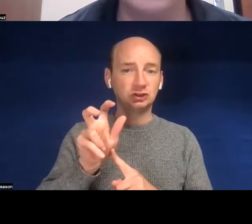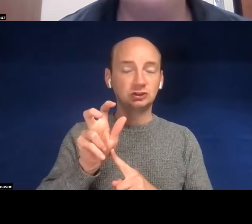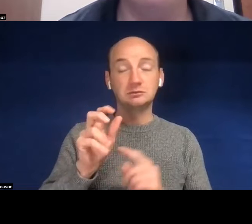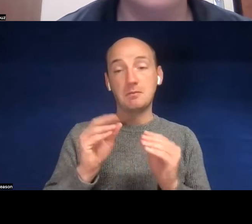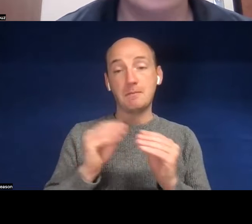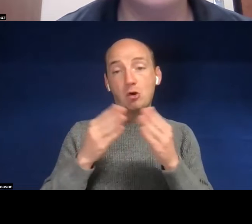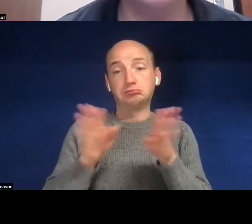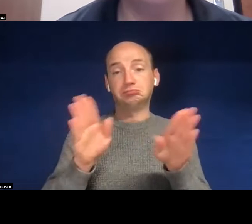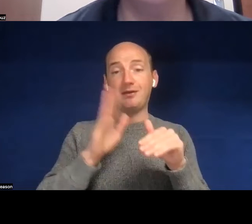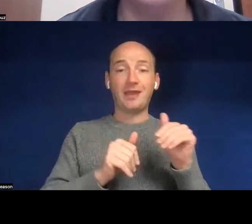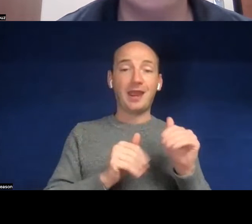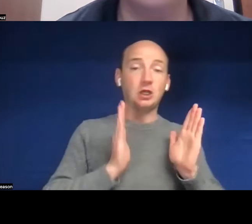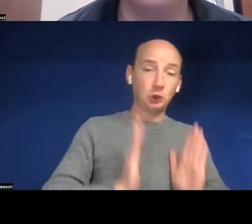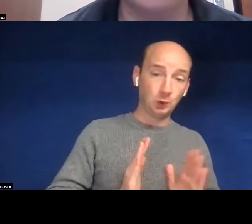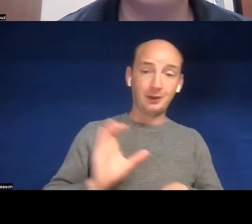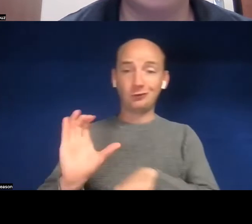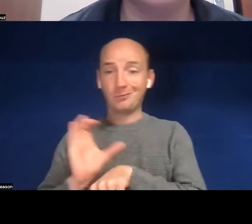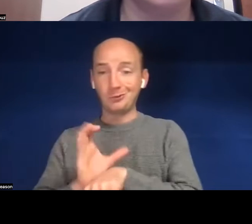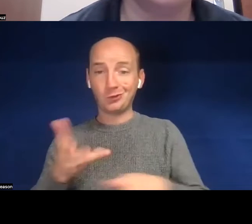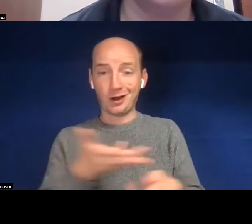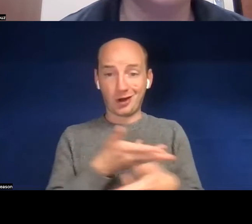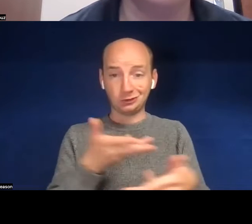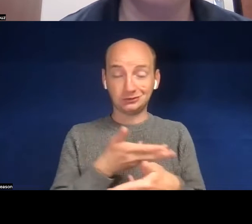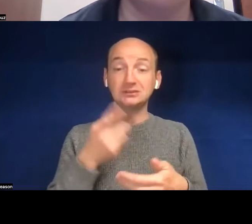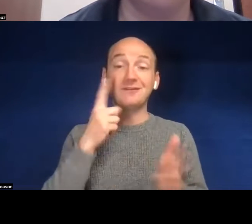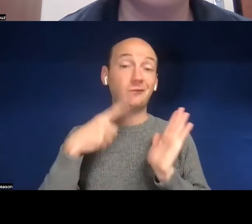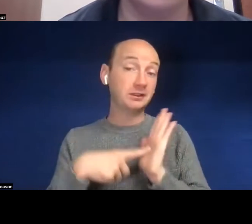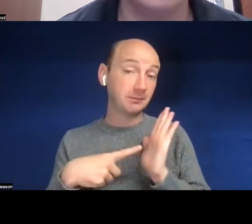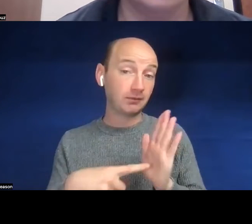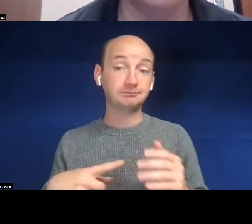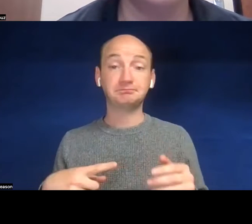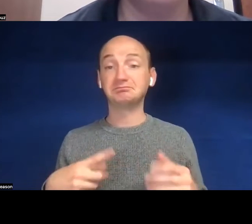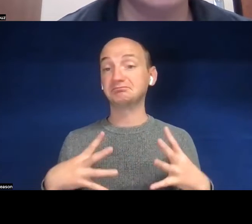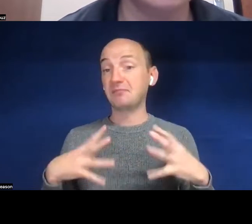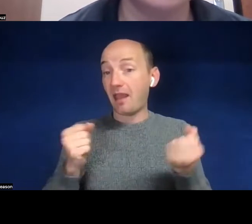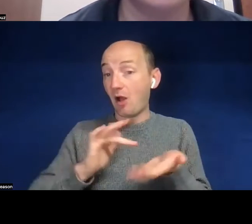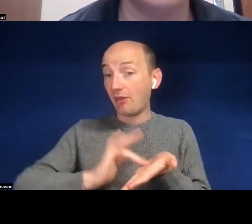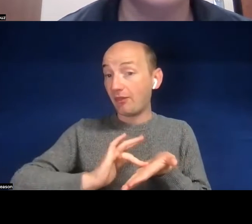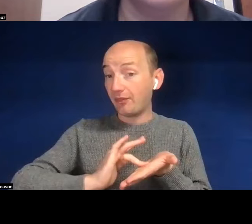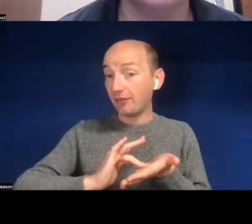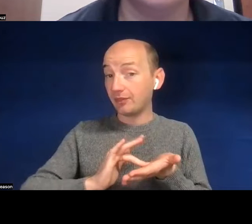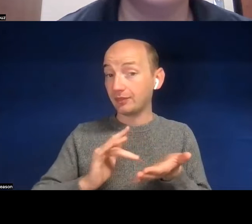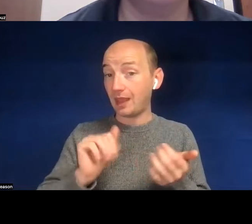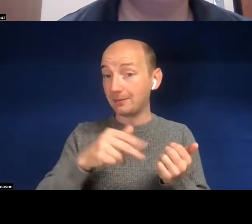interaction. And these includes health applications for aging in place,